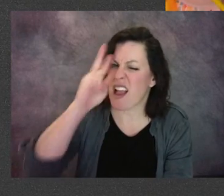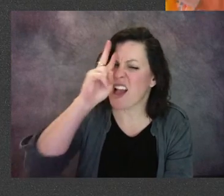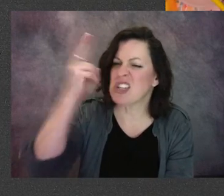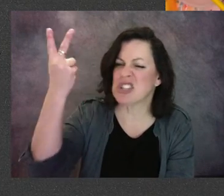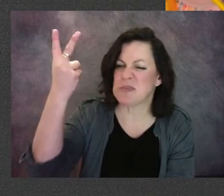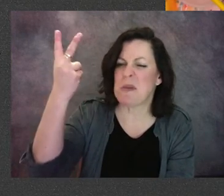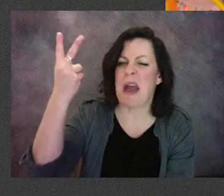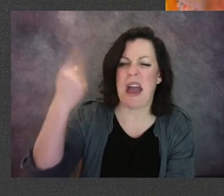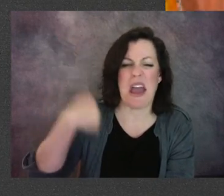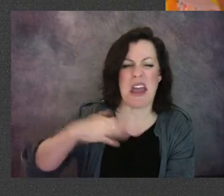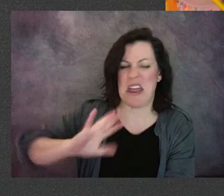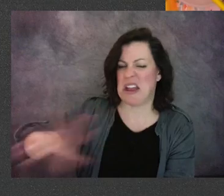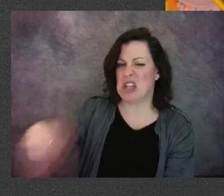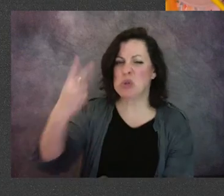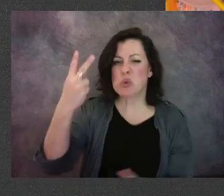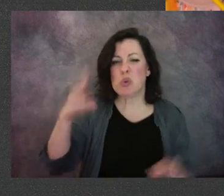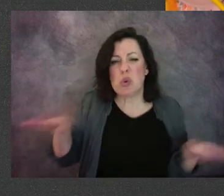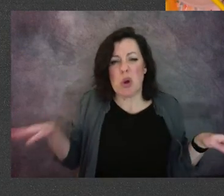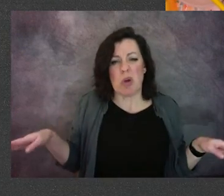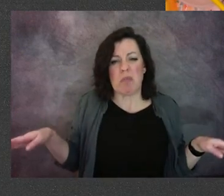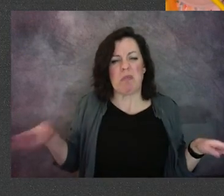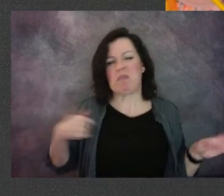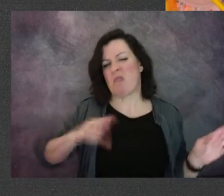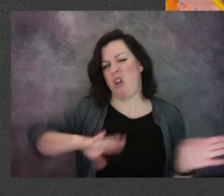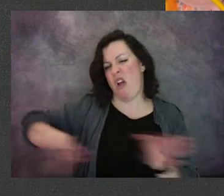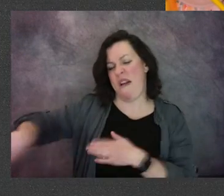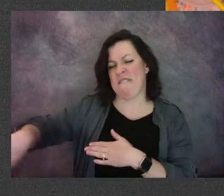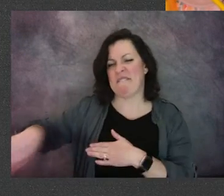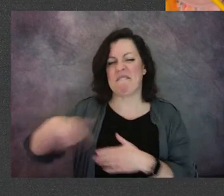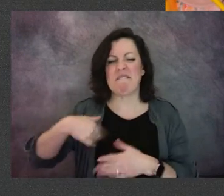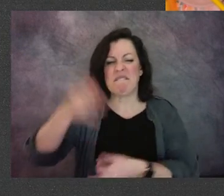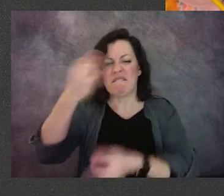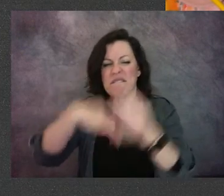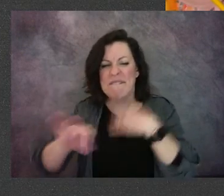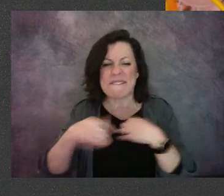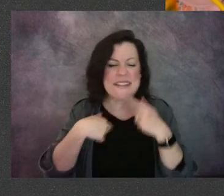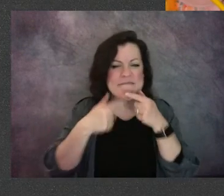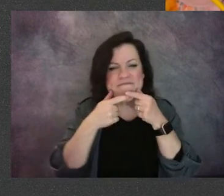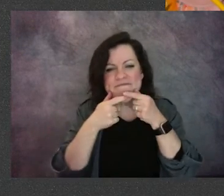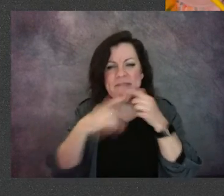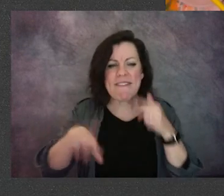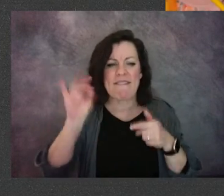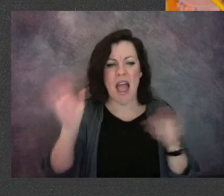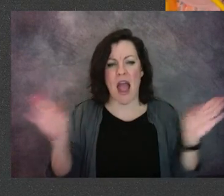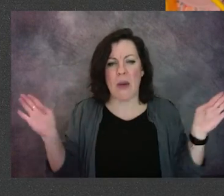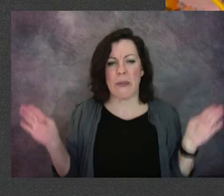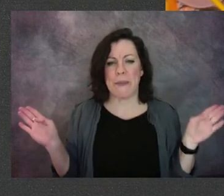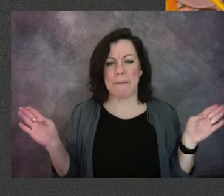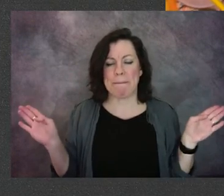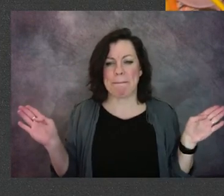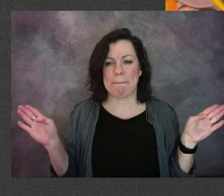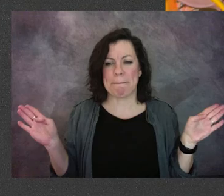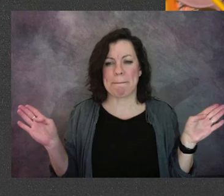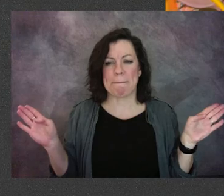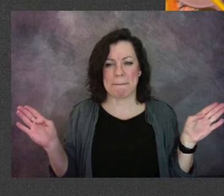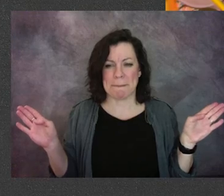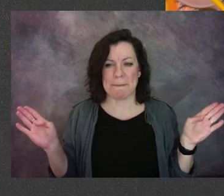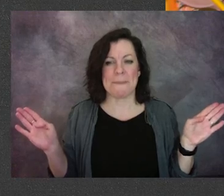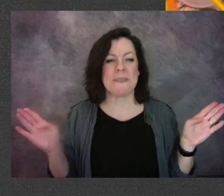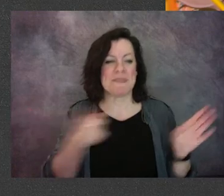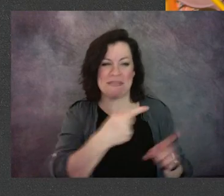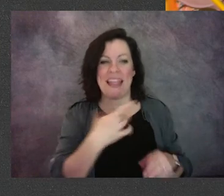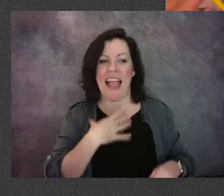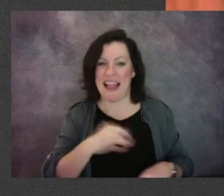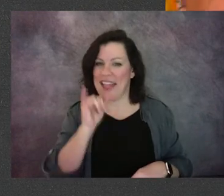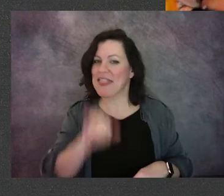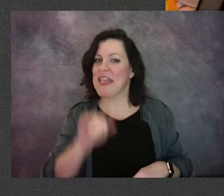I think I'm changing my mind. I think I'm gonna leave that. Maybe I make these my arms or my hands. Look at that,